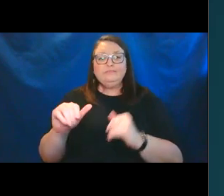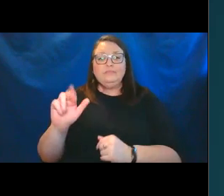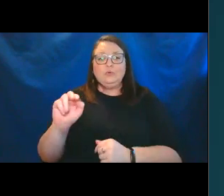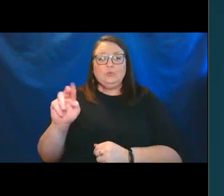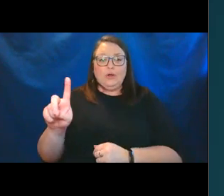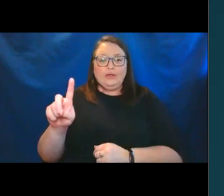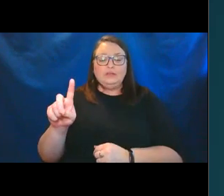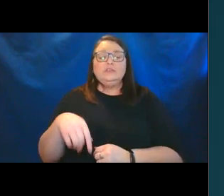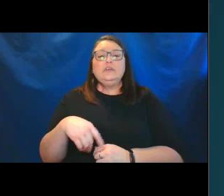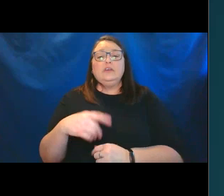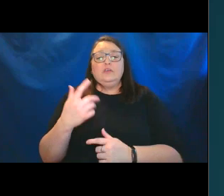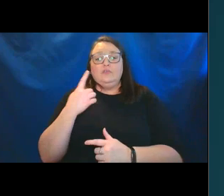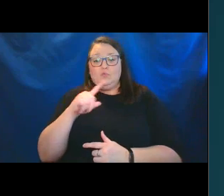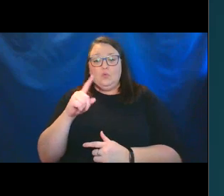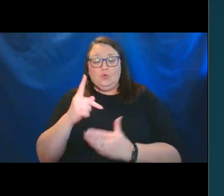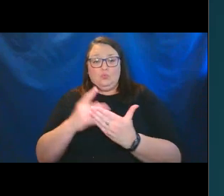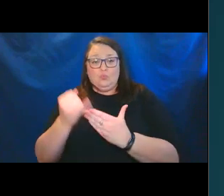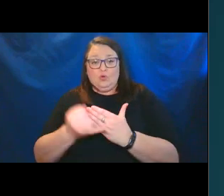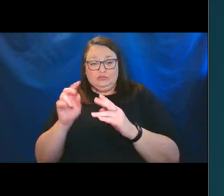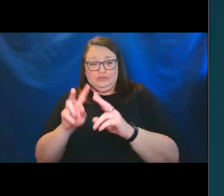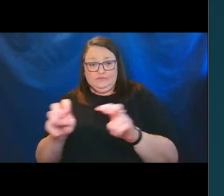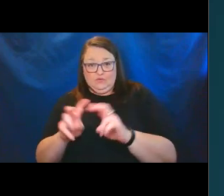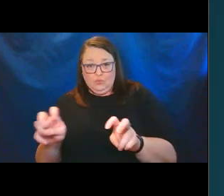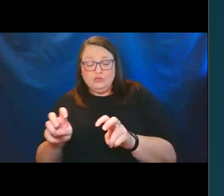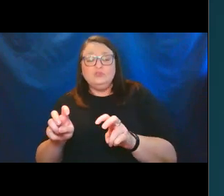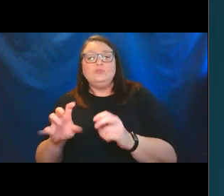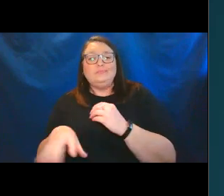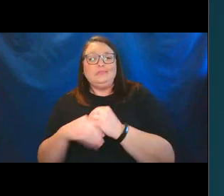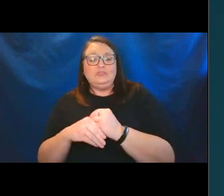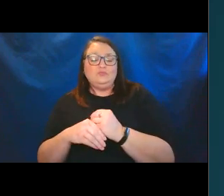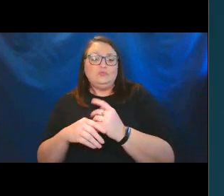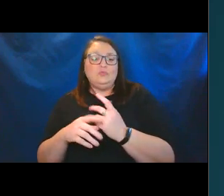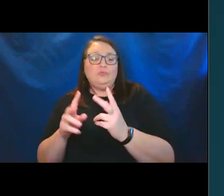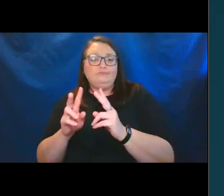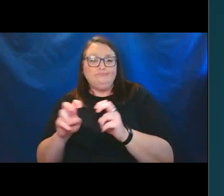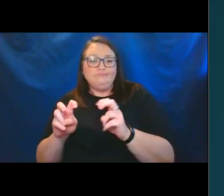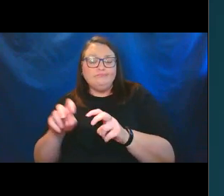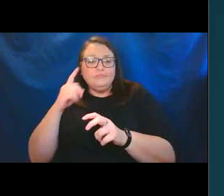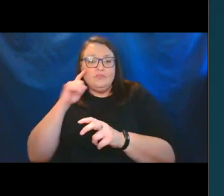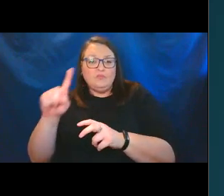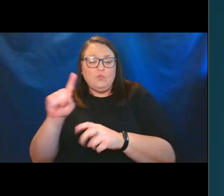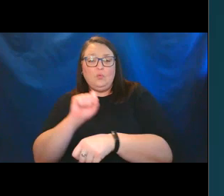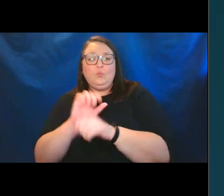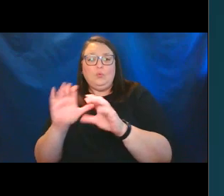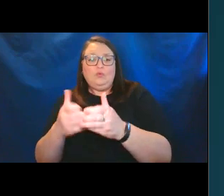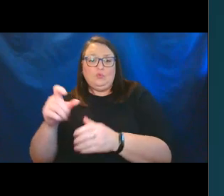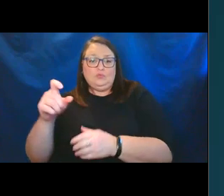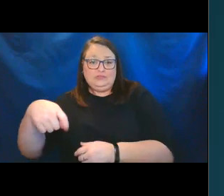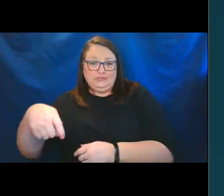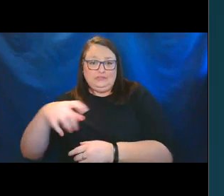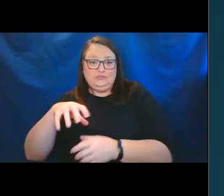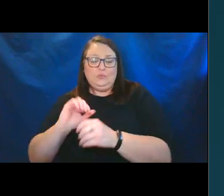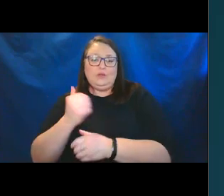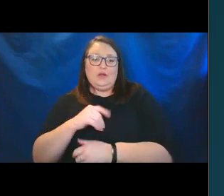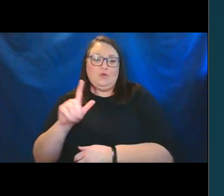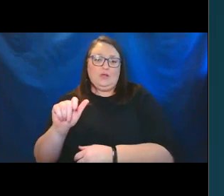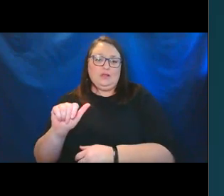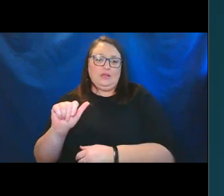project evaluation, but again, in terms of additional assessment of the, again, workforce needs within our LA County